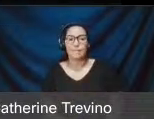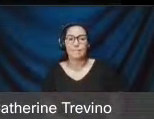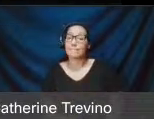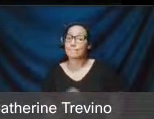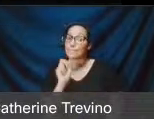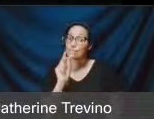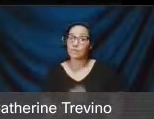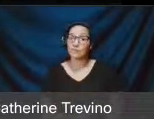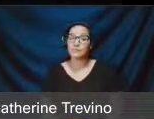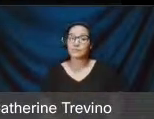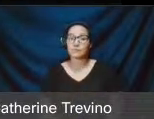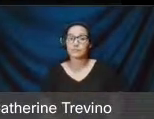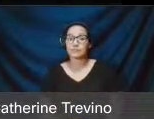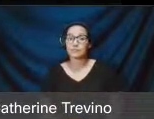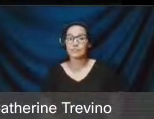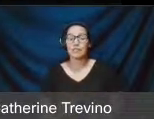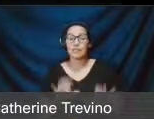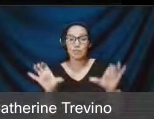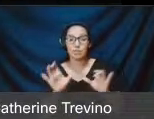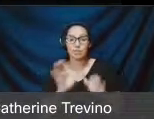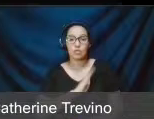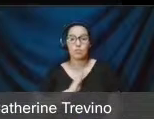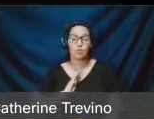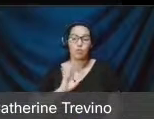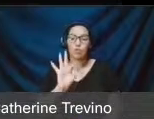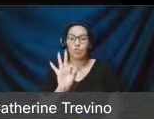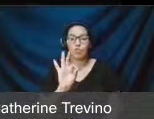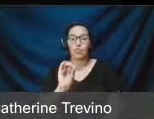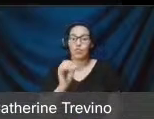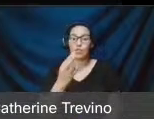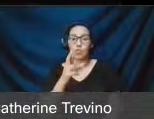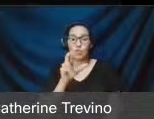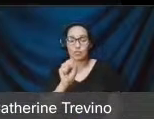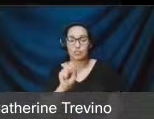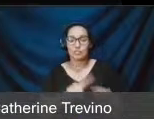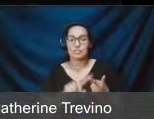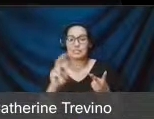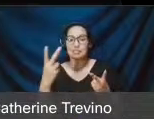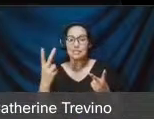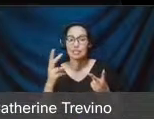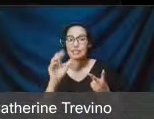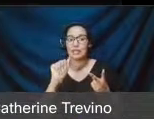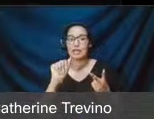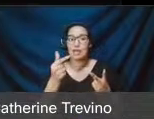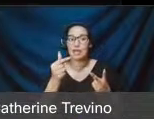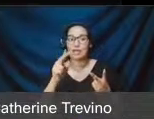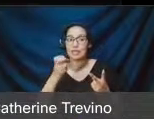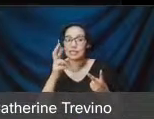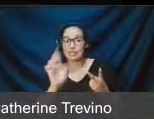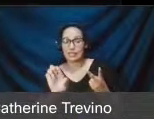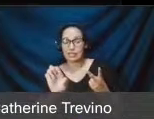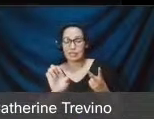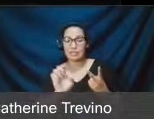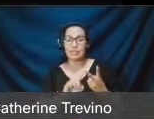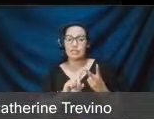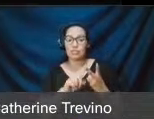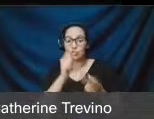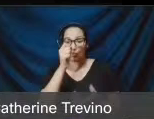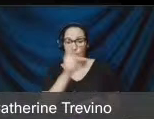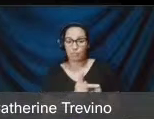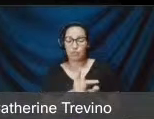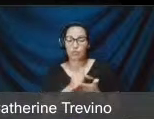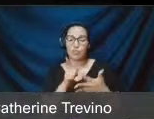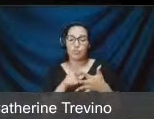Okay. I have a motion by Board Member Flores and a second by Board Member Araguin to approve action